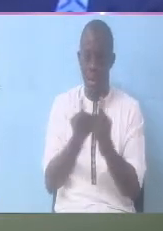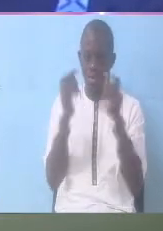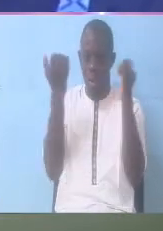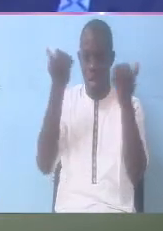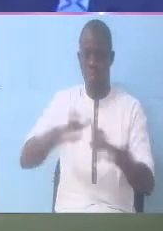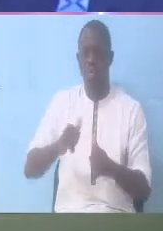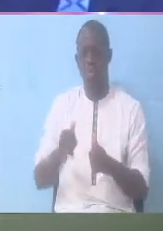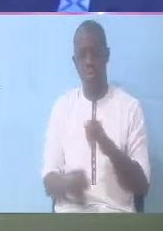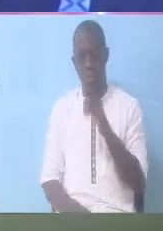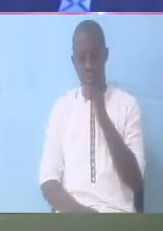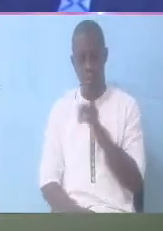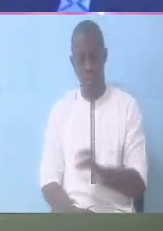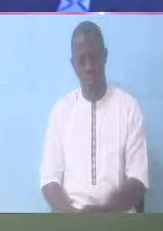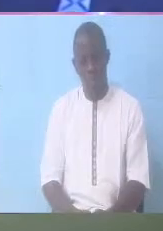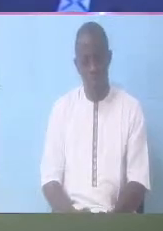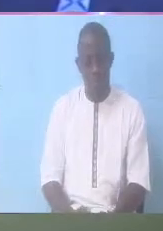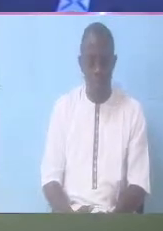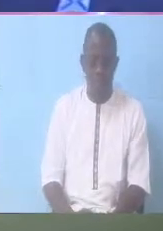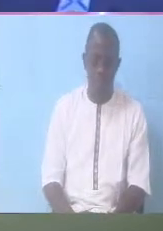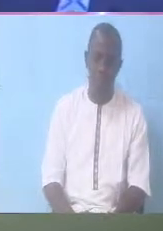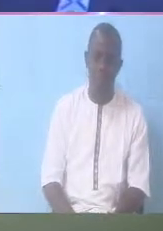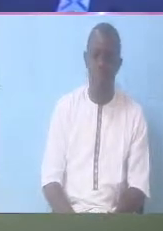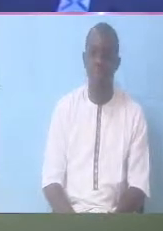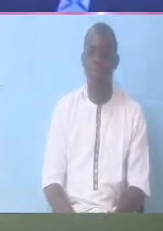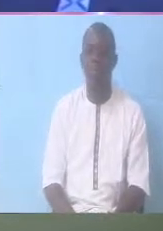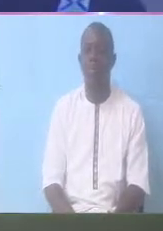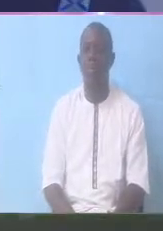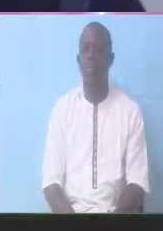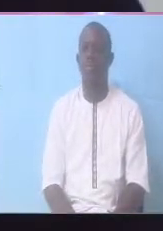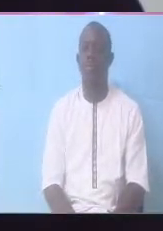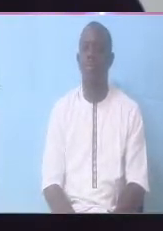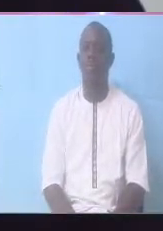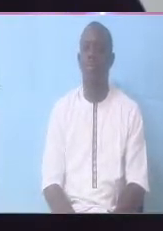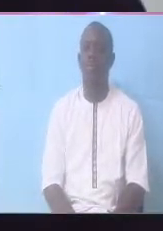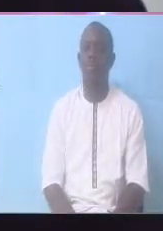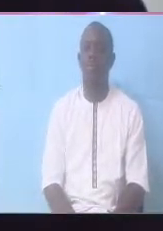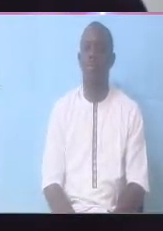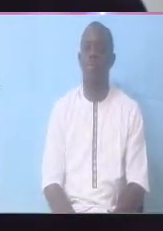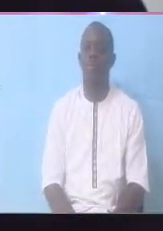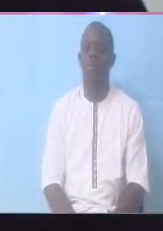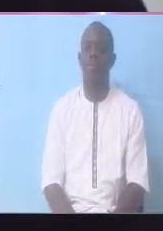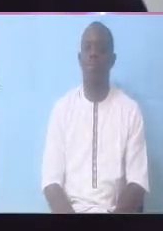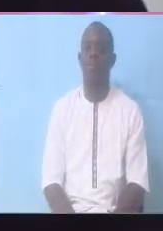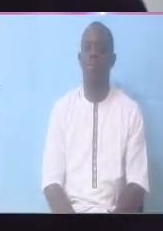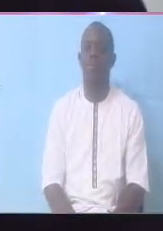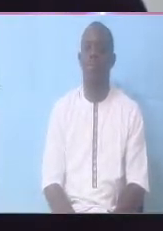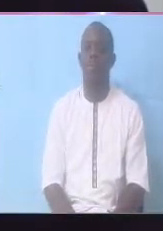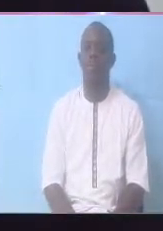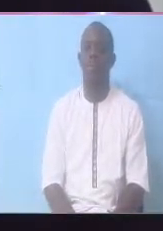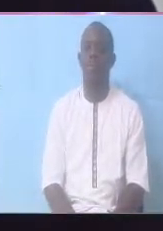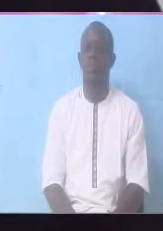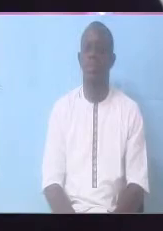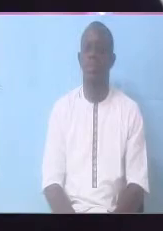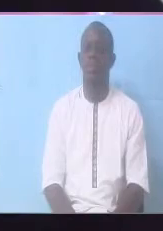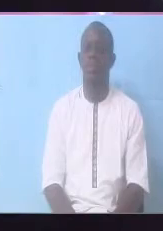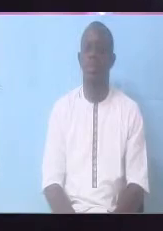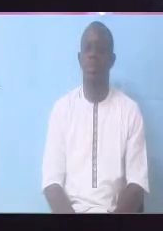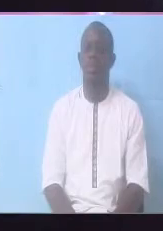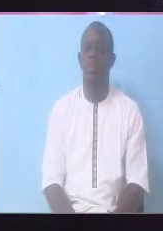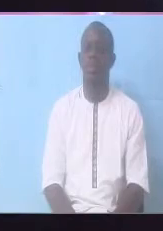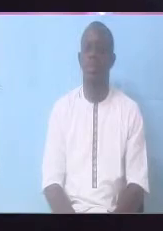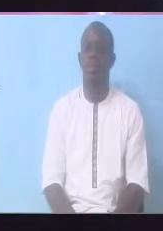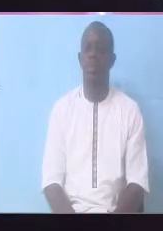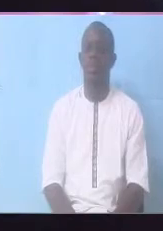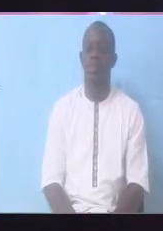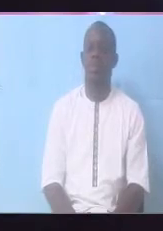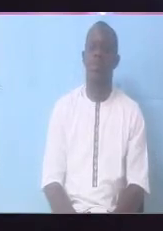Bankunim bankute malua balantale puru yeta Bajinka muta Nigeria man sakunda famate sonna wala. So when I